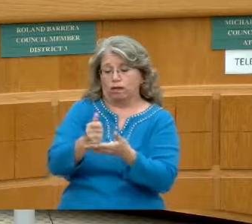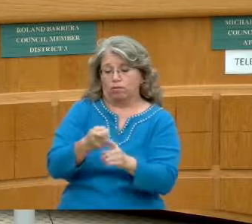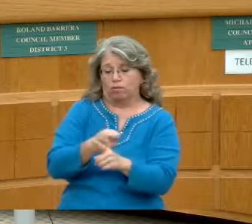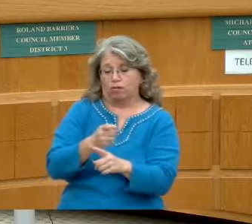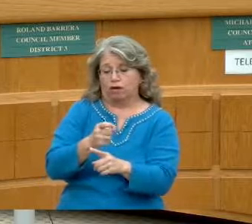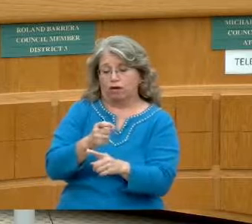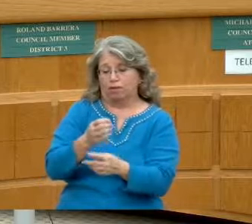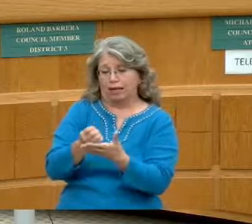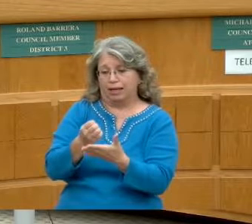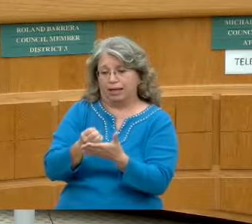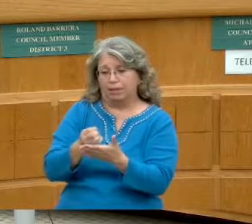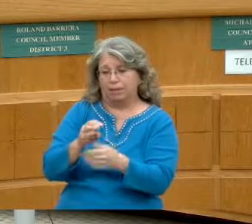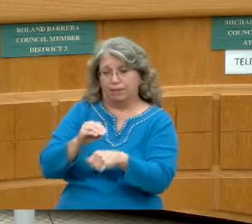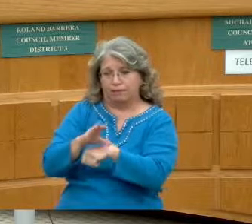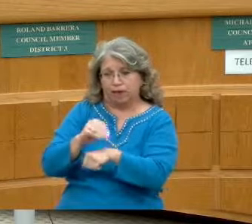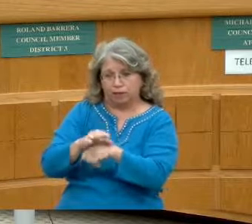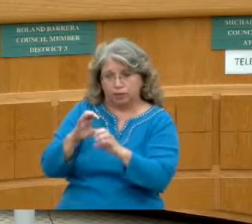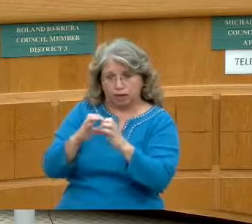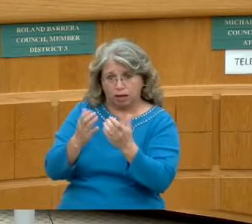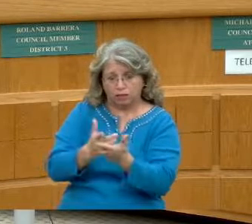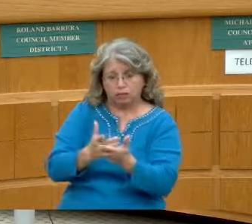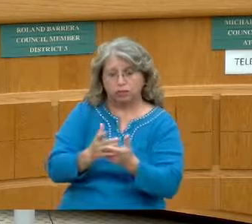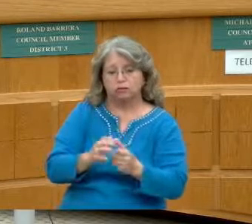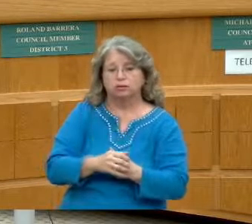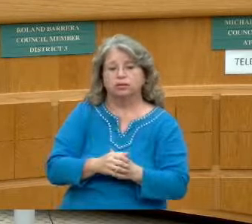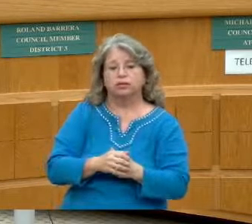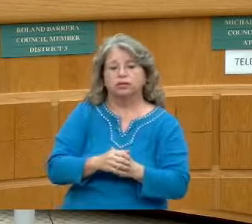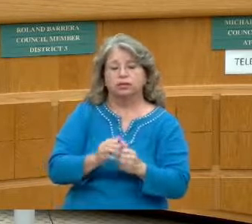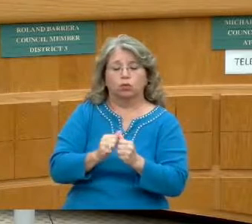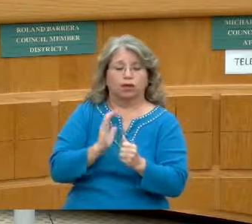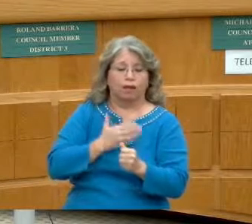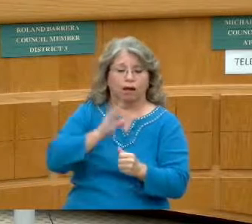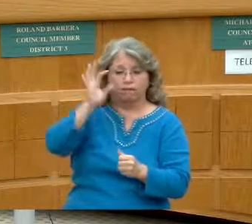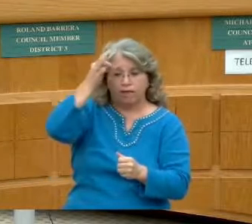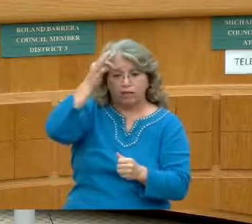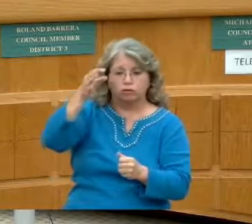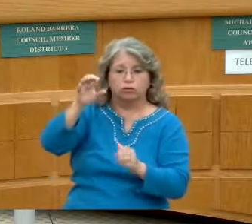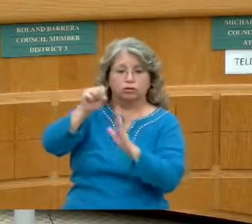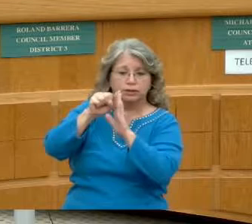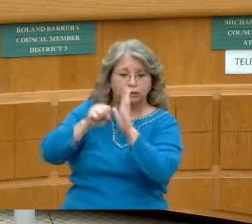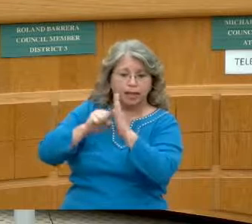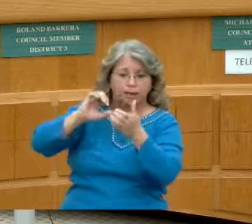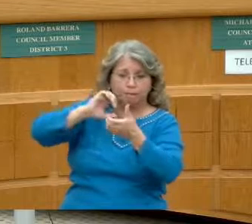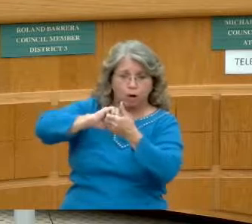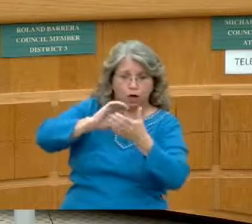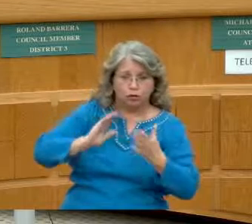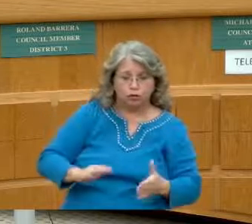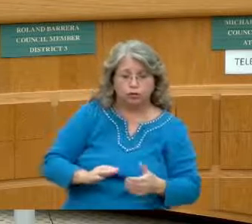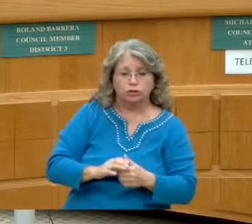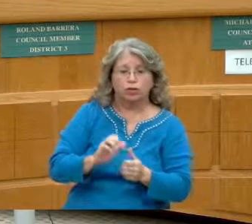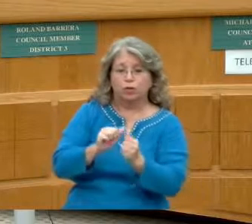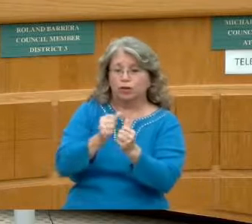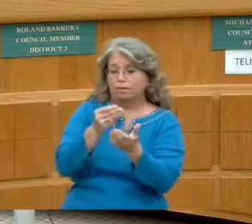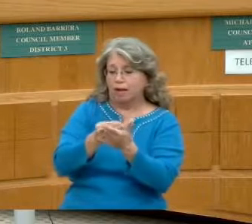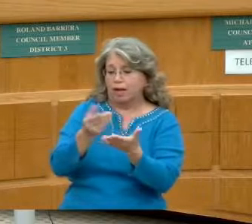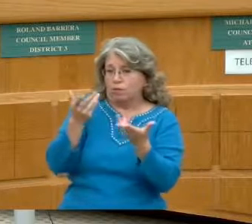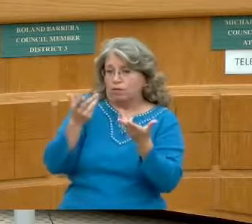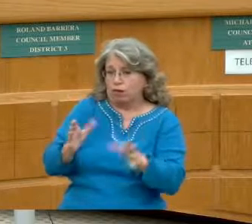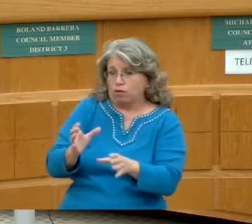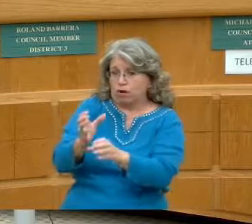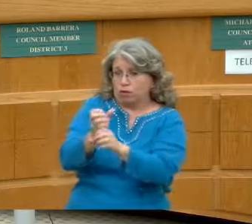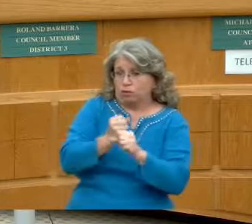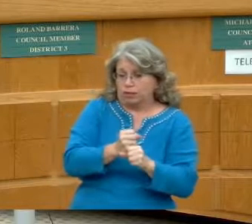the help of the Nueces County Development Commission, with our federal partners and our state partners, and with the money that's already come to us